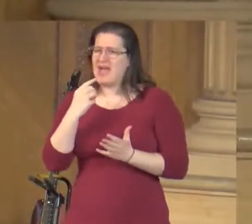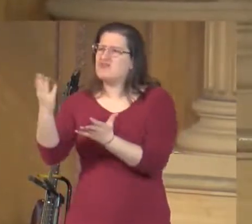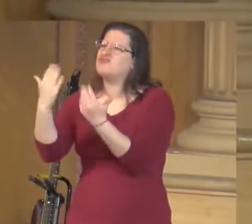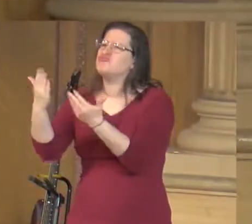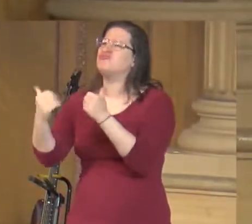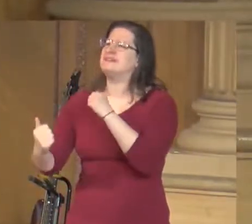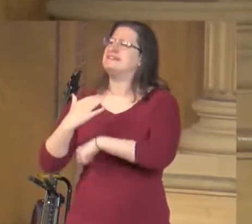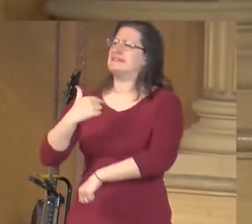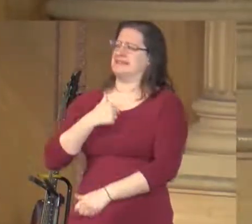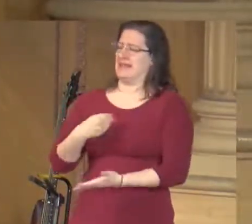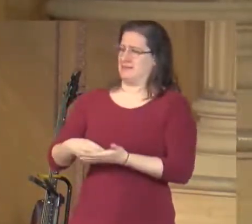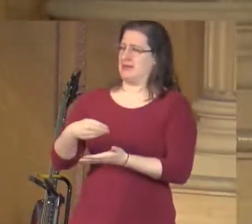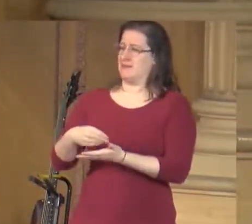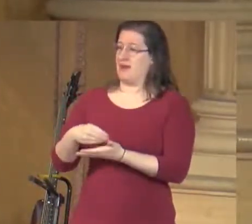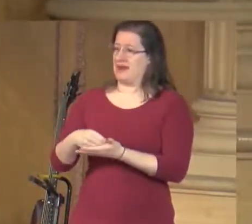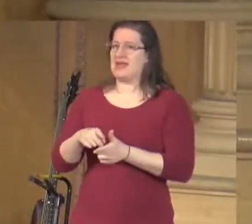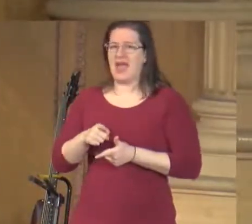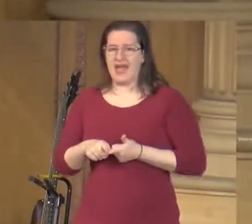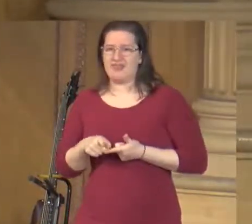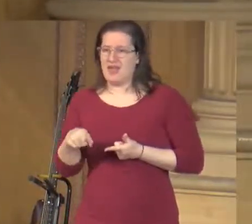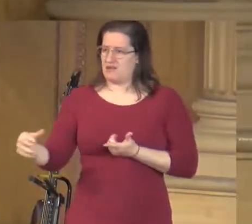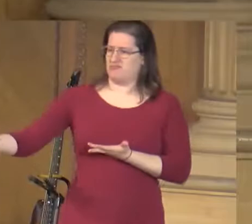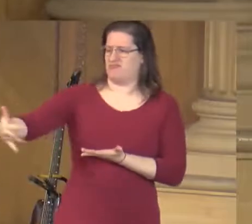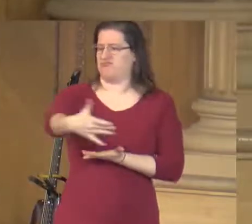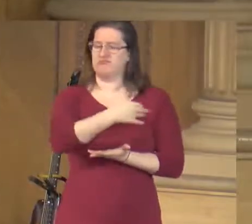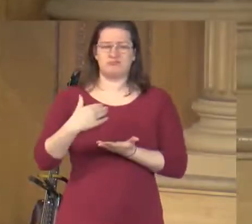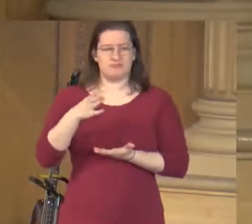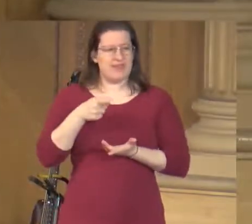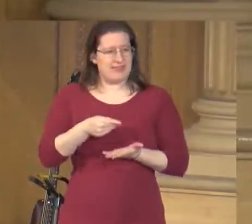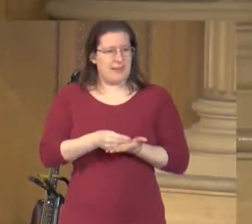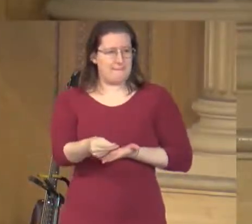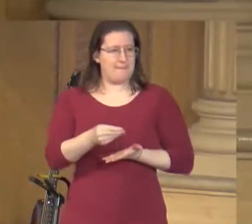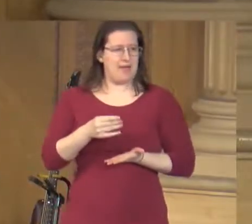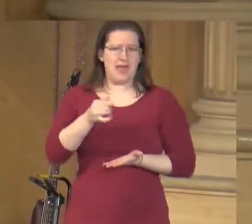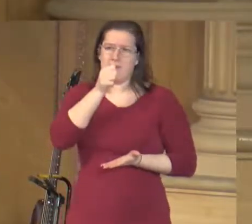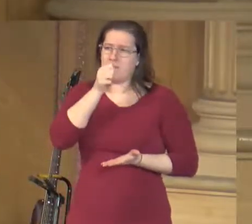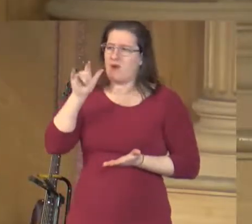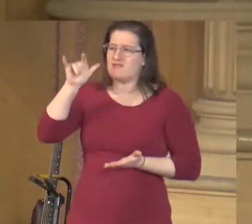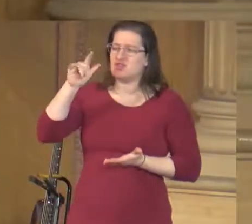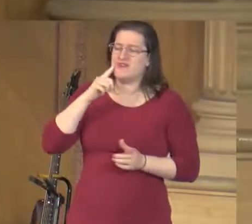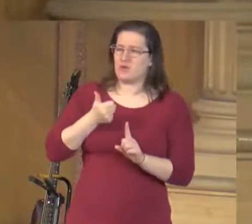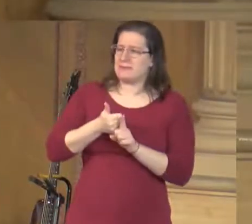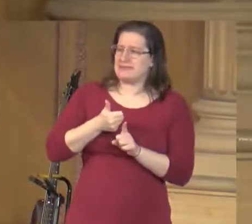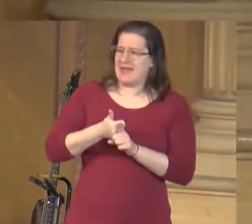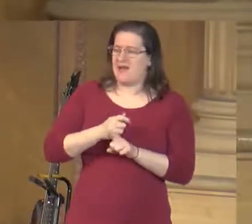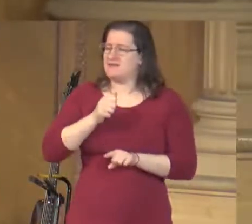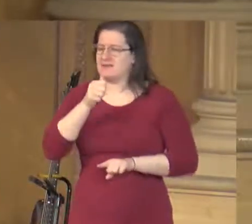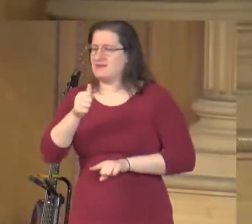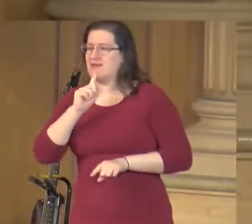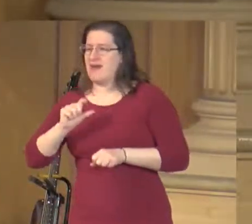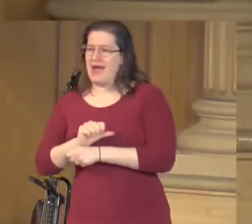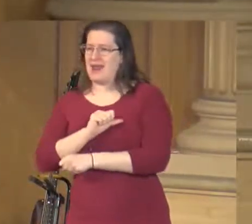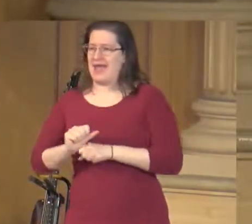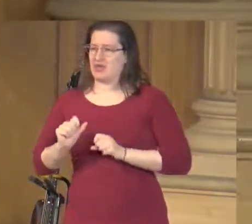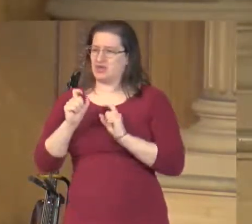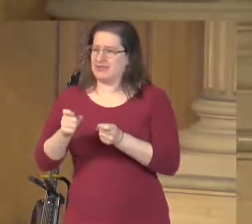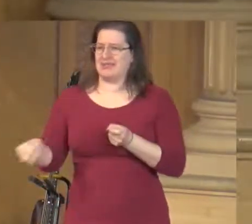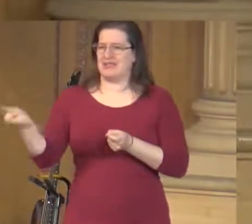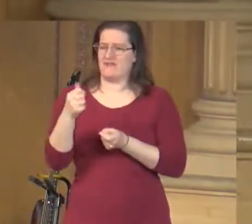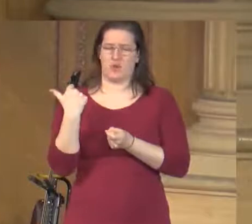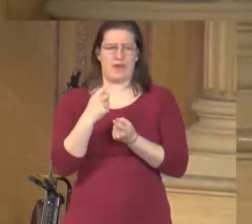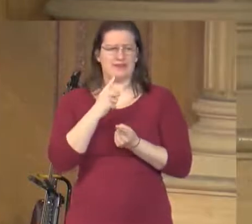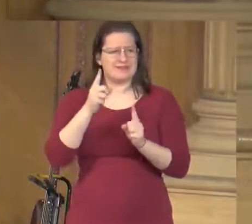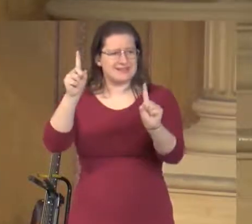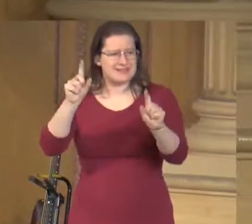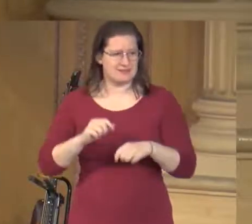to do his prospering in. And then with the hope that if you send him money, then you'll get a cash reward for that somehow. That